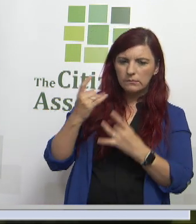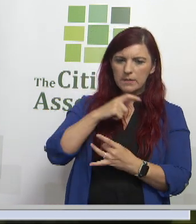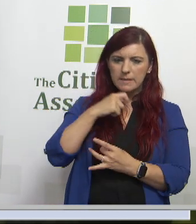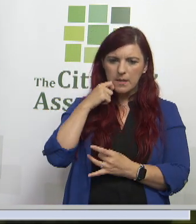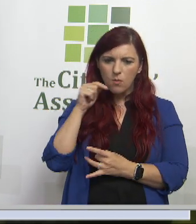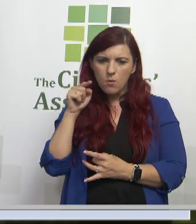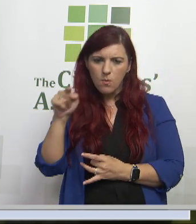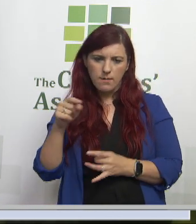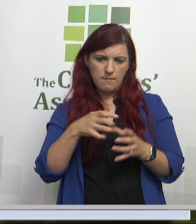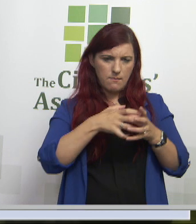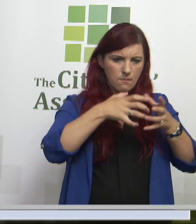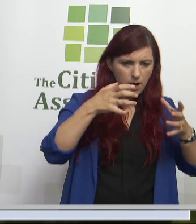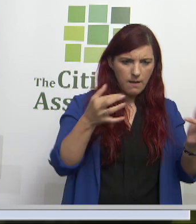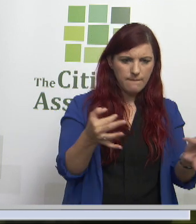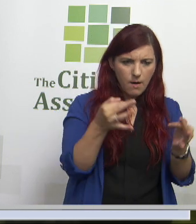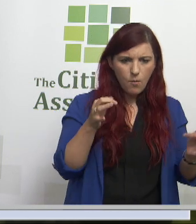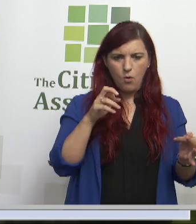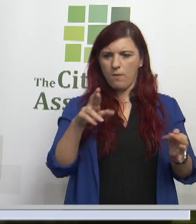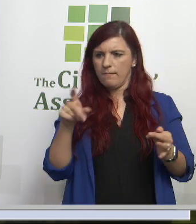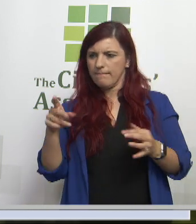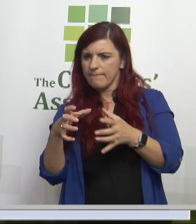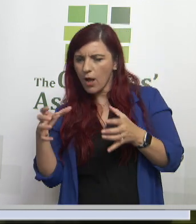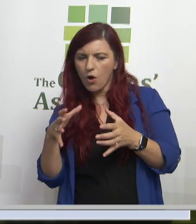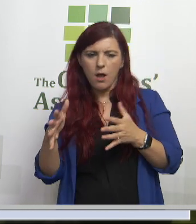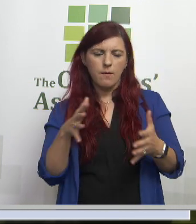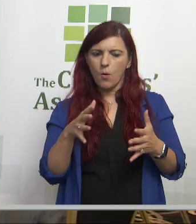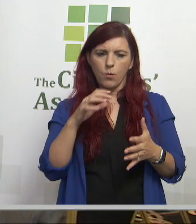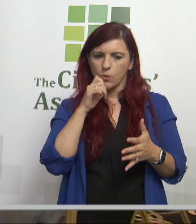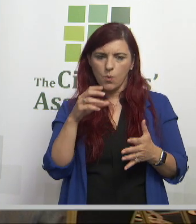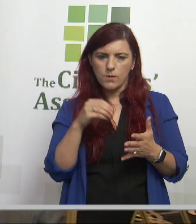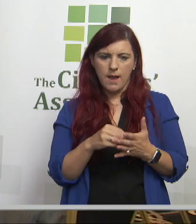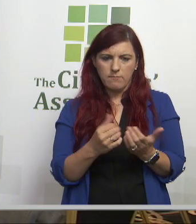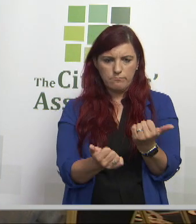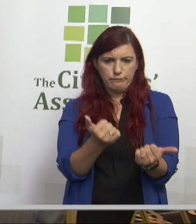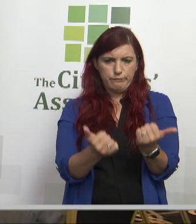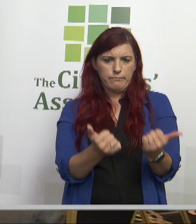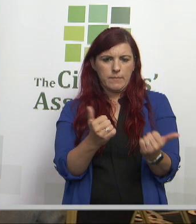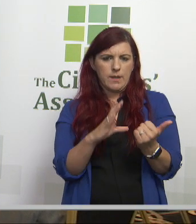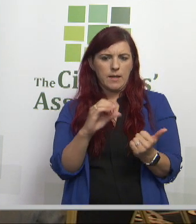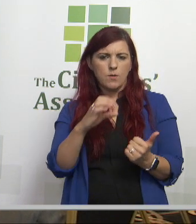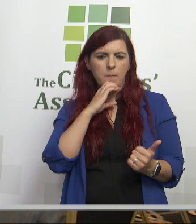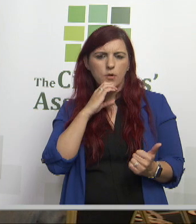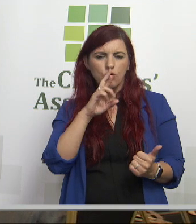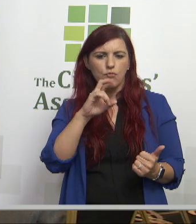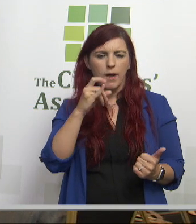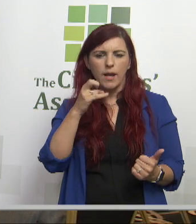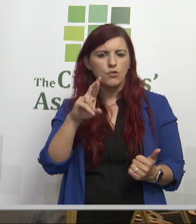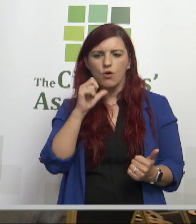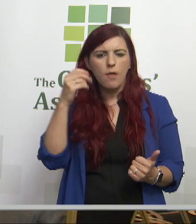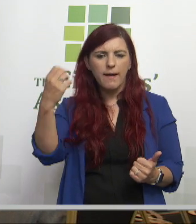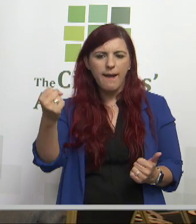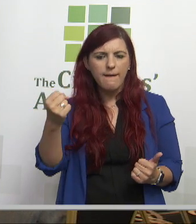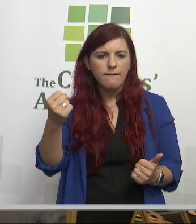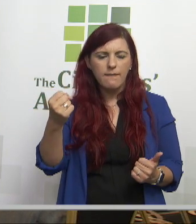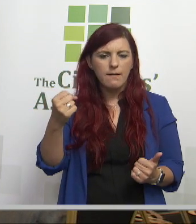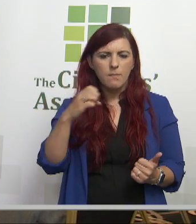being enlarged in size. We don't have a ranger in County Monaghan, a wildlife ranger. We haven't had one for some time.